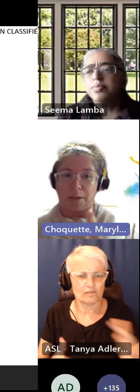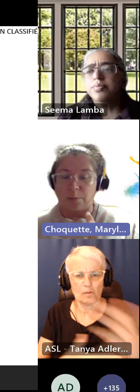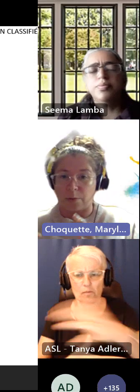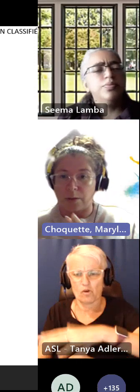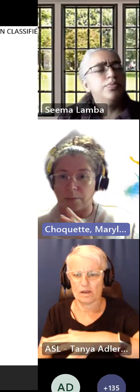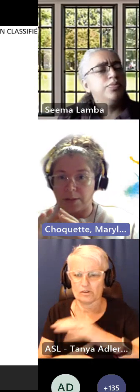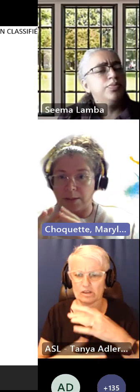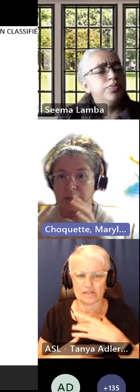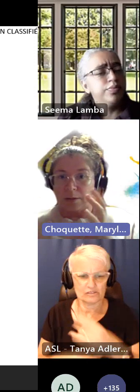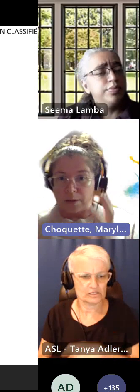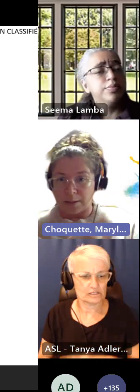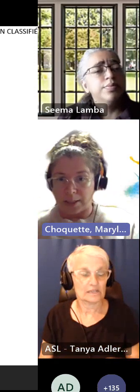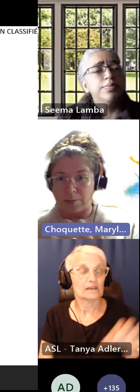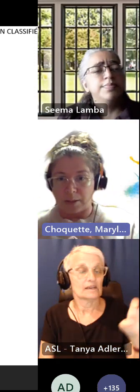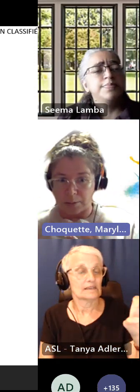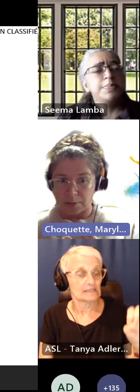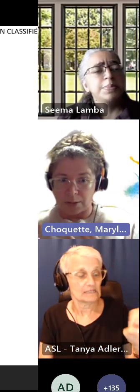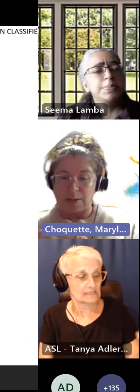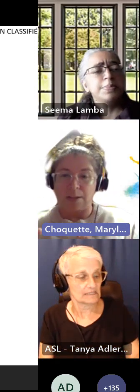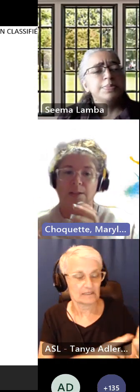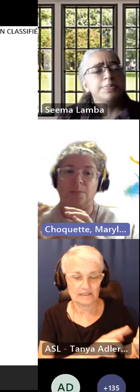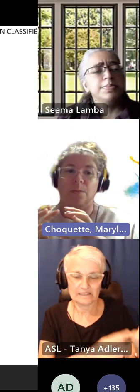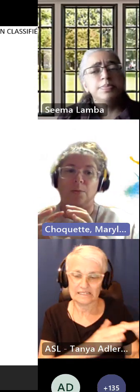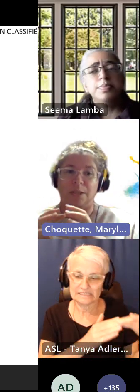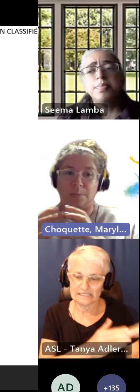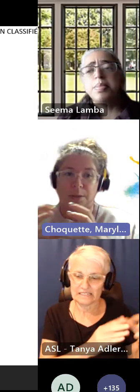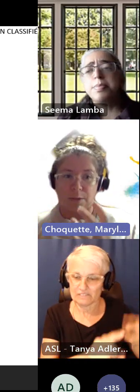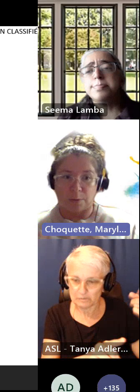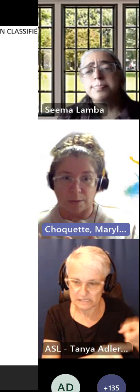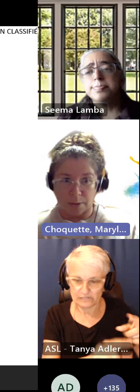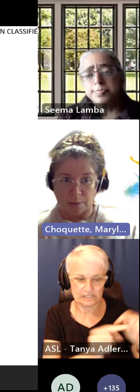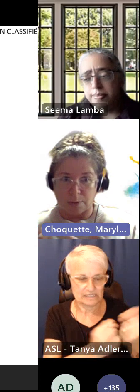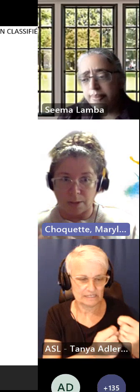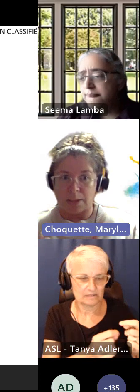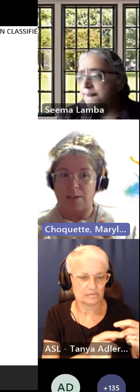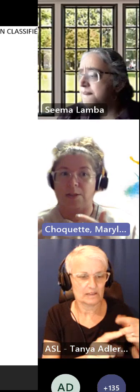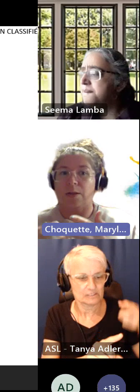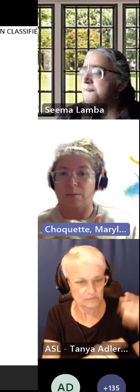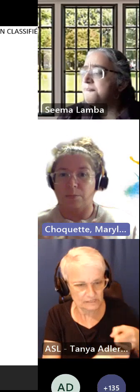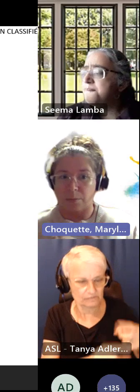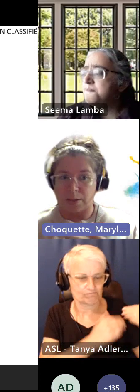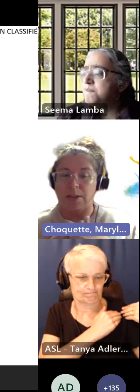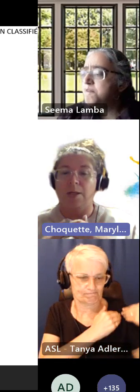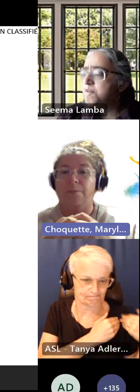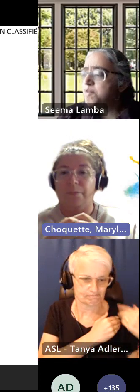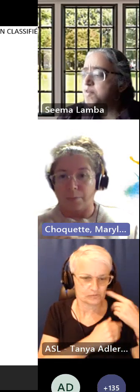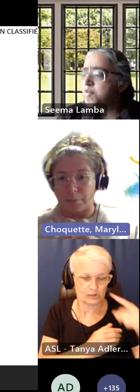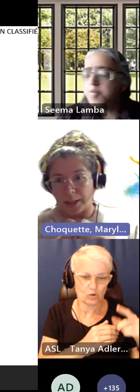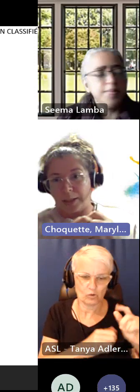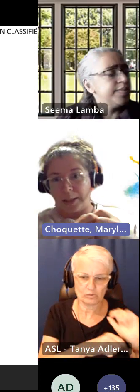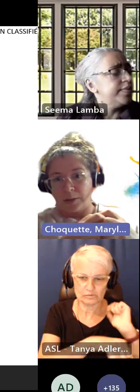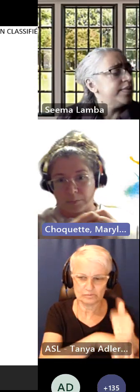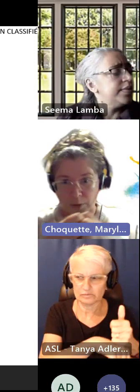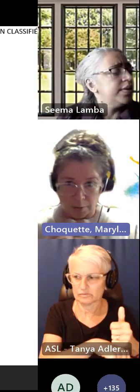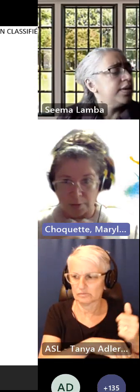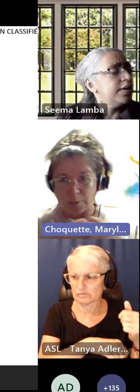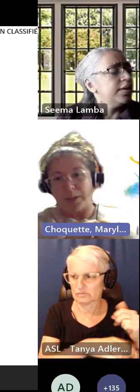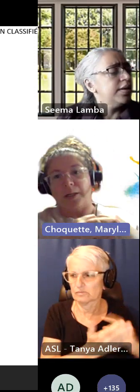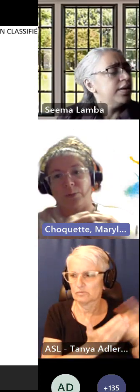Well, your EE program is led by a specific team with specific responsibilities to implement the